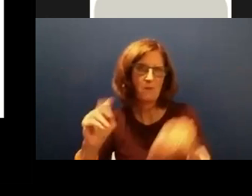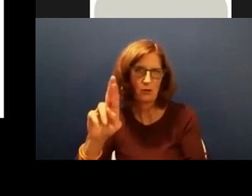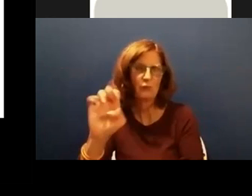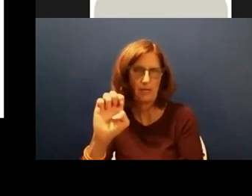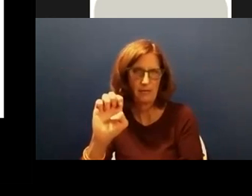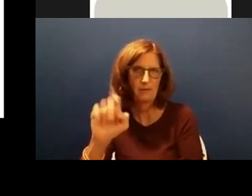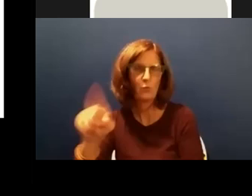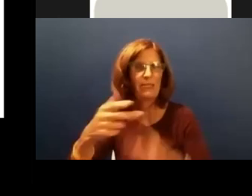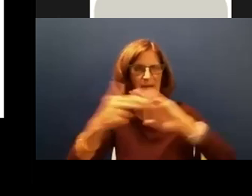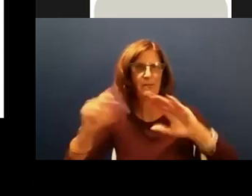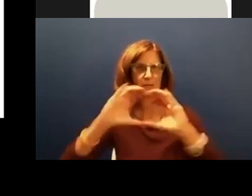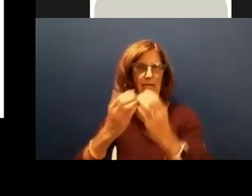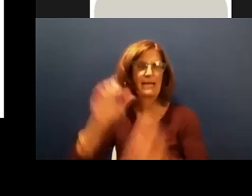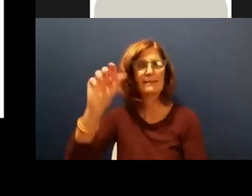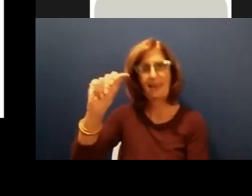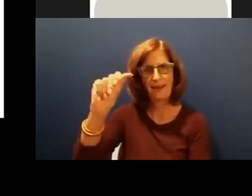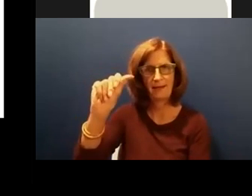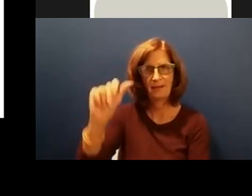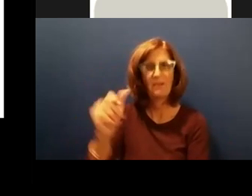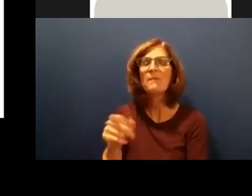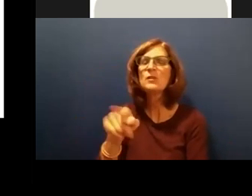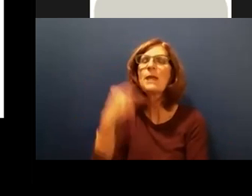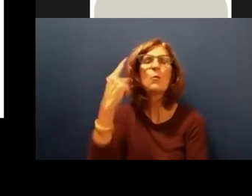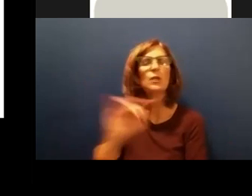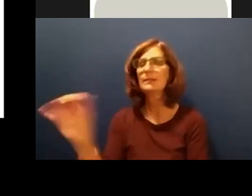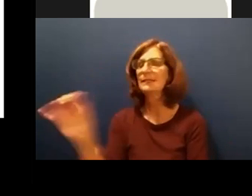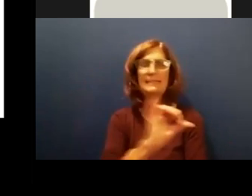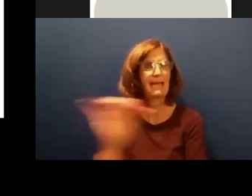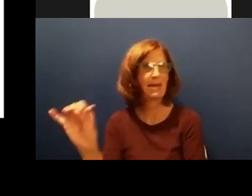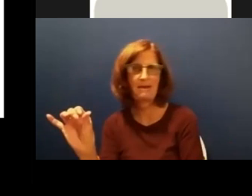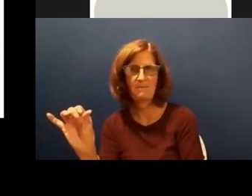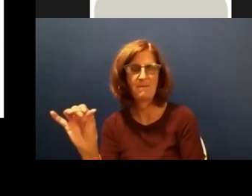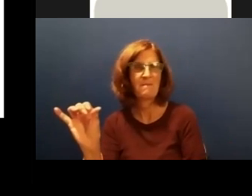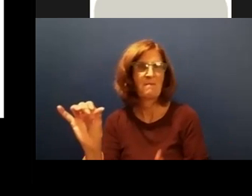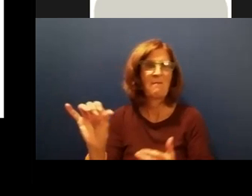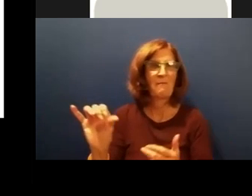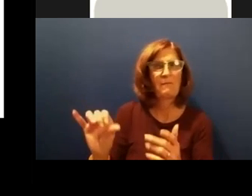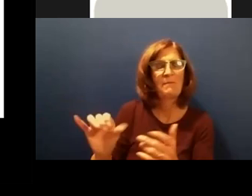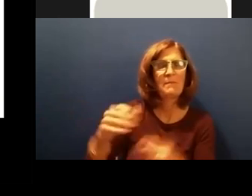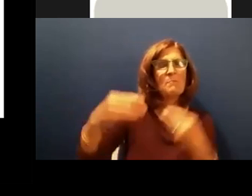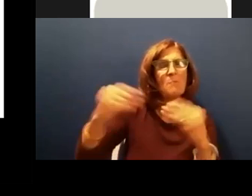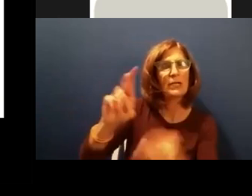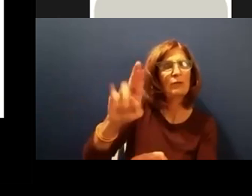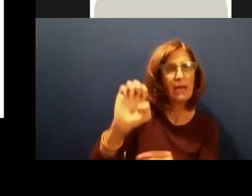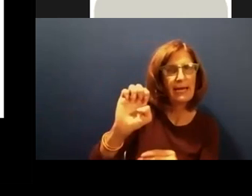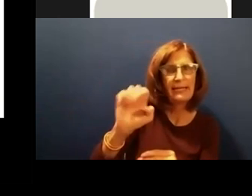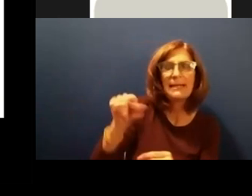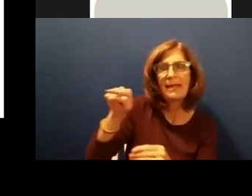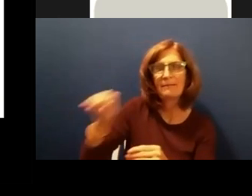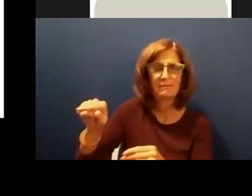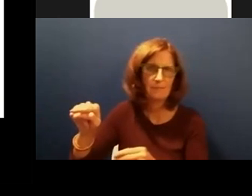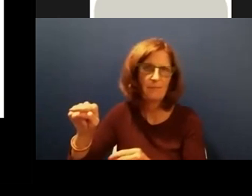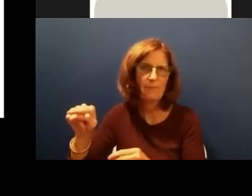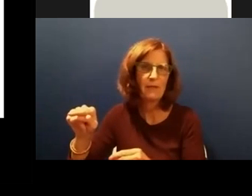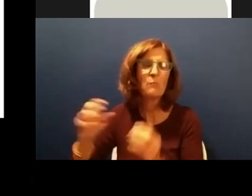units. They would be indistinguishable from the affordable units would be indistinguishable from the market rate units. They would all be identical. Okay,